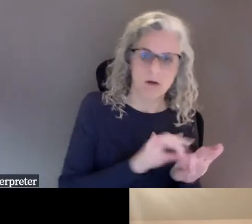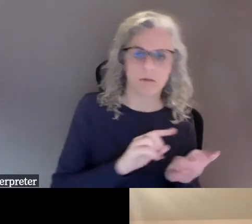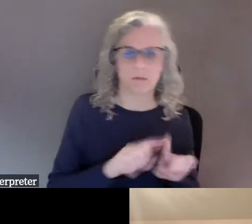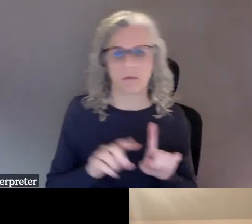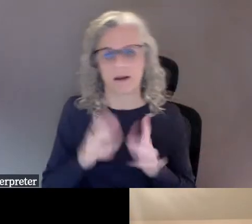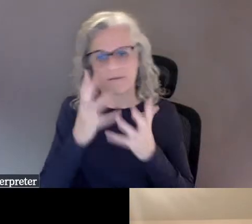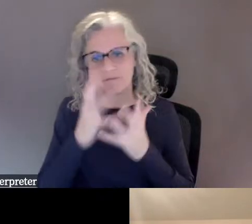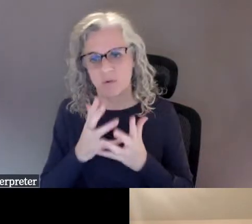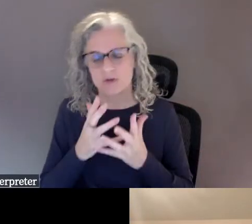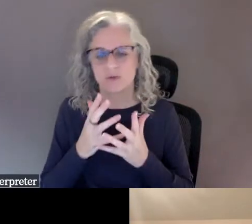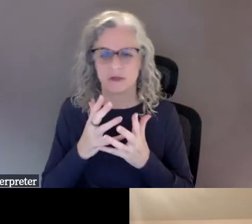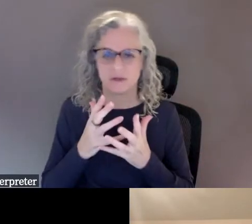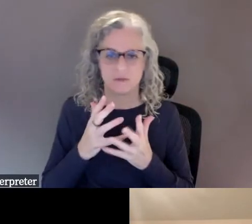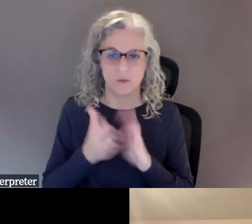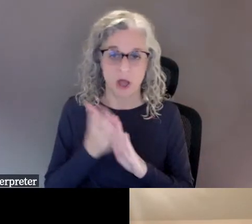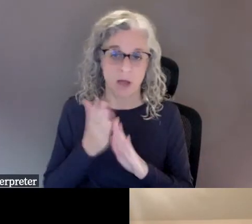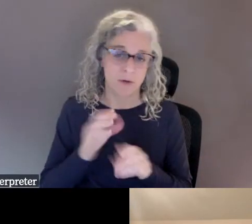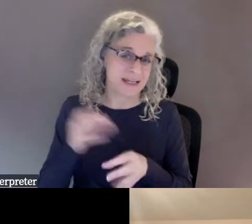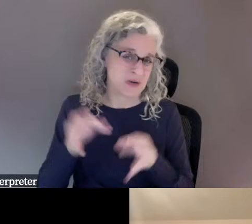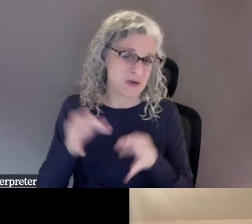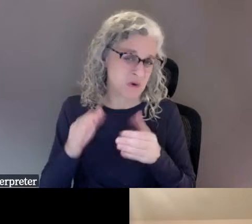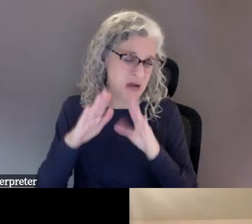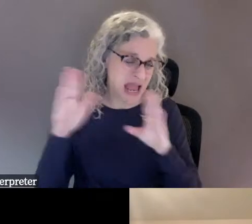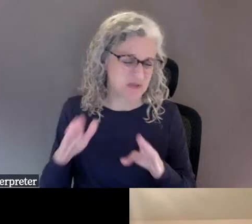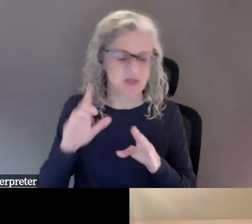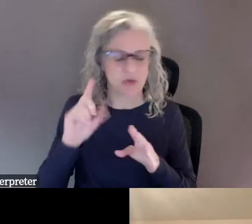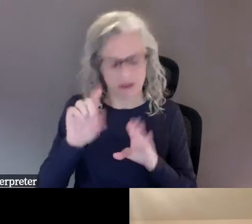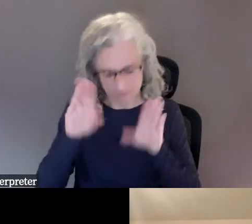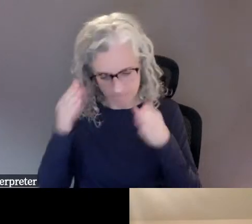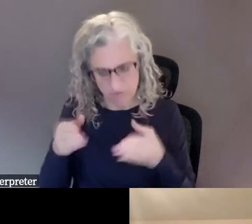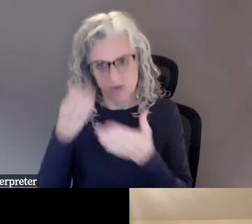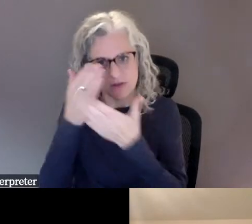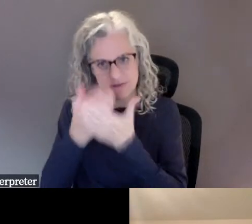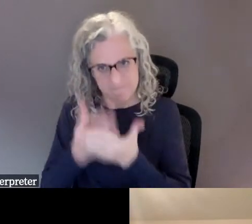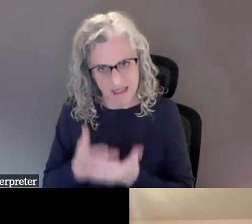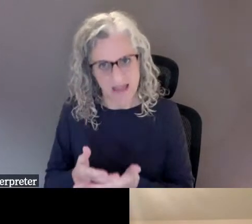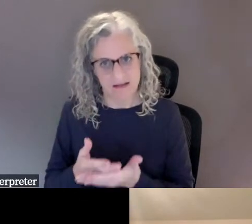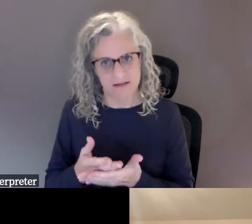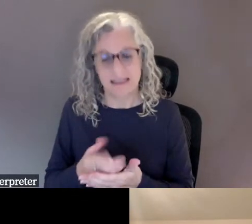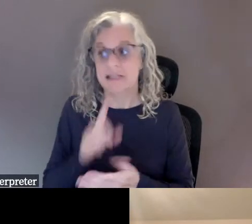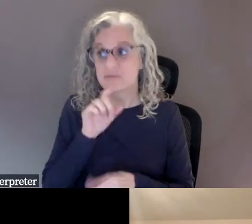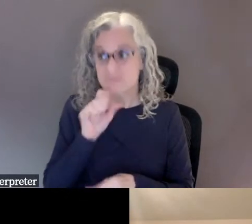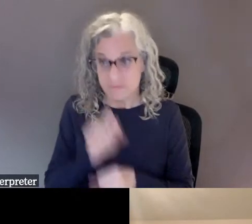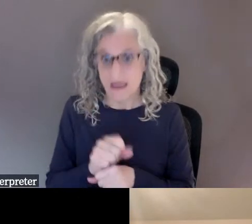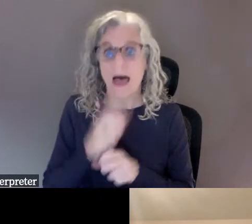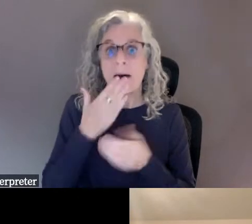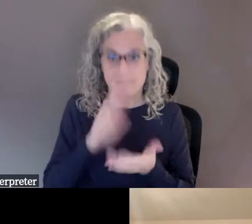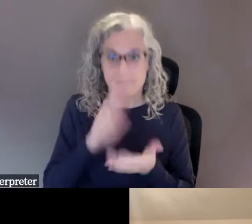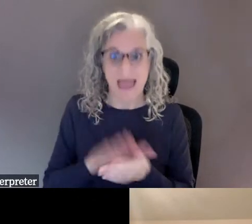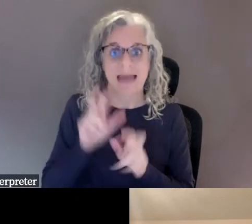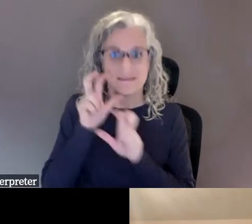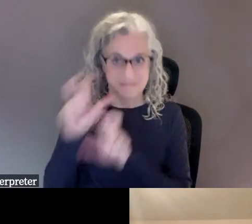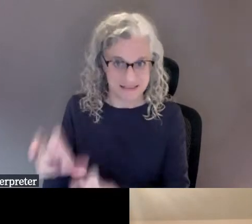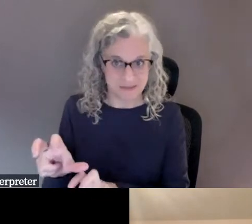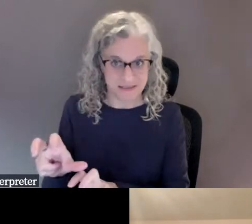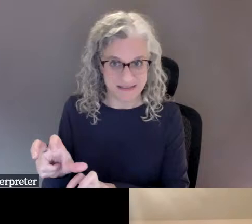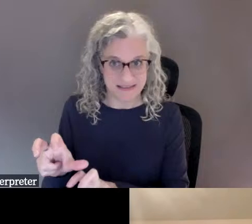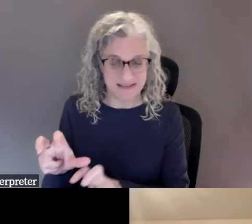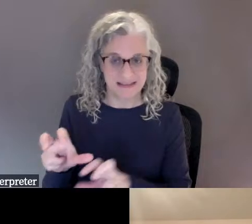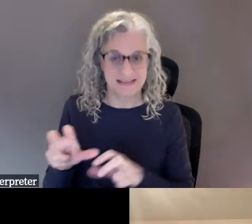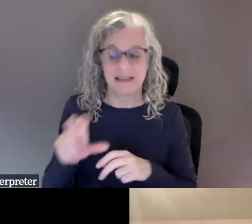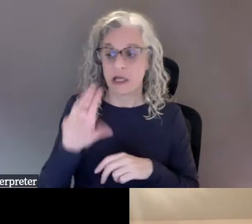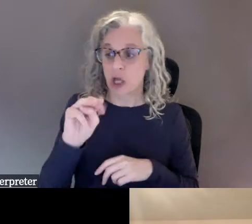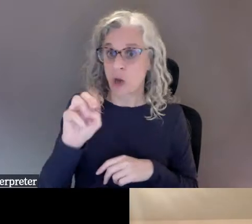a courthouse. So we're focusing on the facts and the finances of it. It's genuinely a bad investment. Like Shahana said, like it's been downgraded by